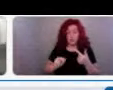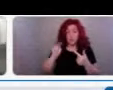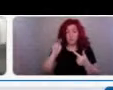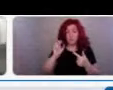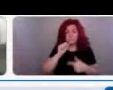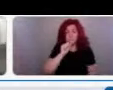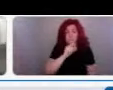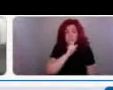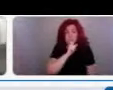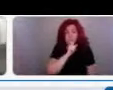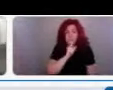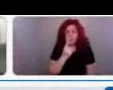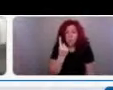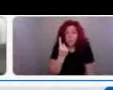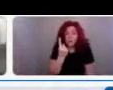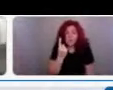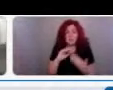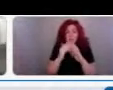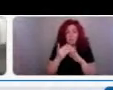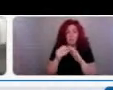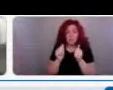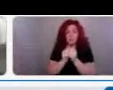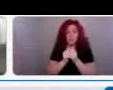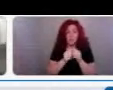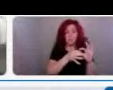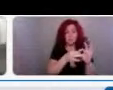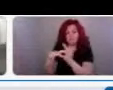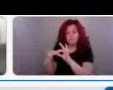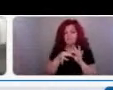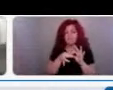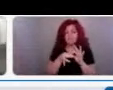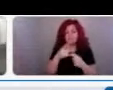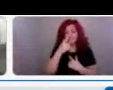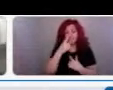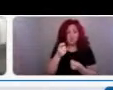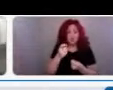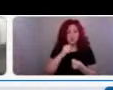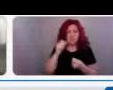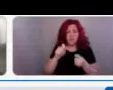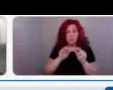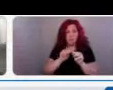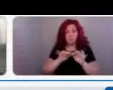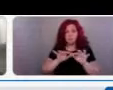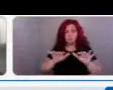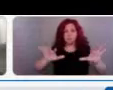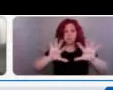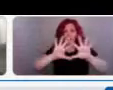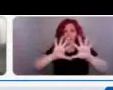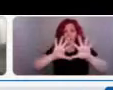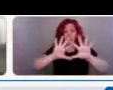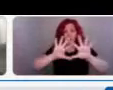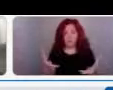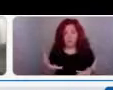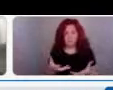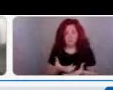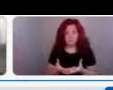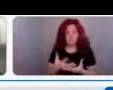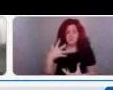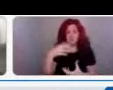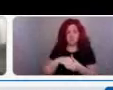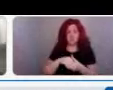we're a single community with shared interests and should not be stretched to include these areas as the commission proposed map